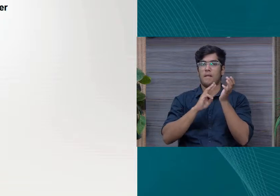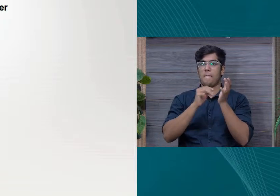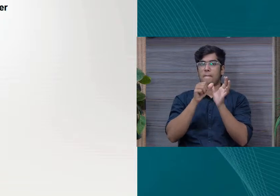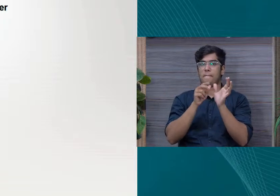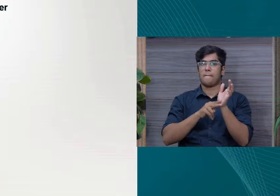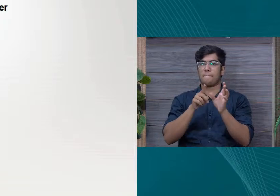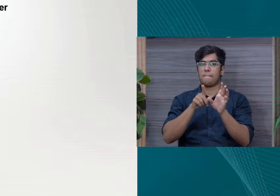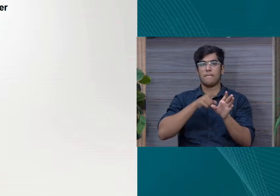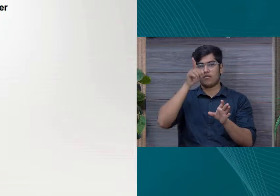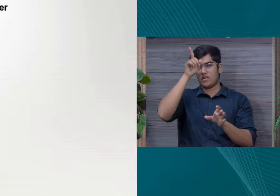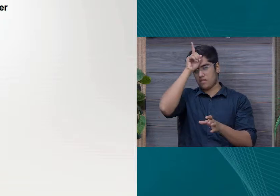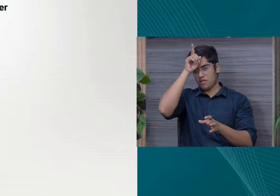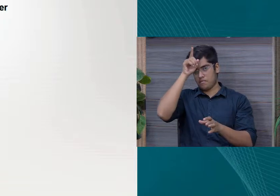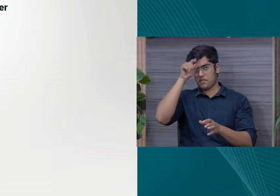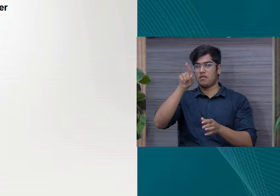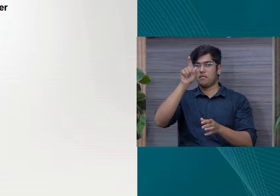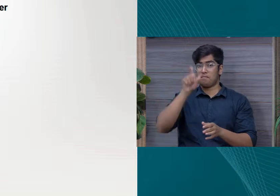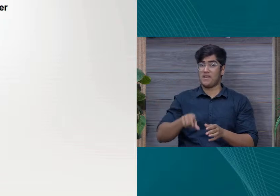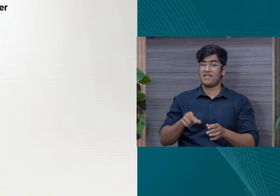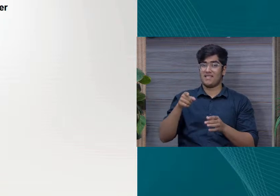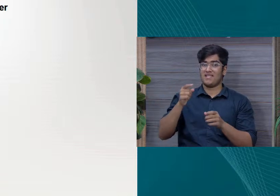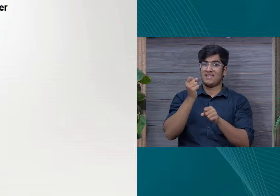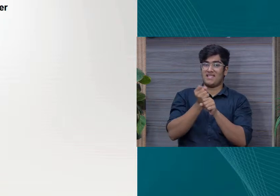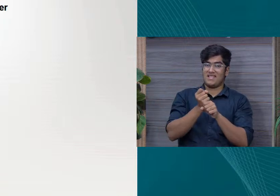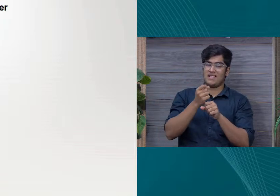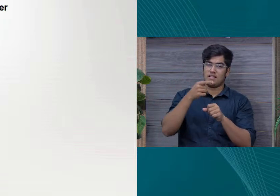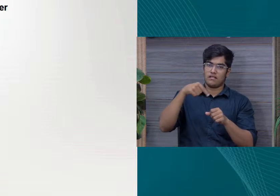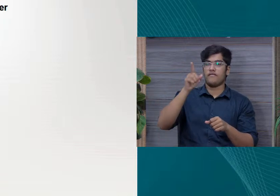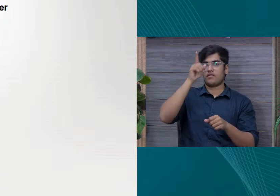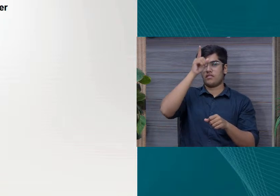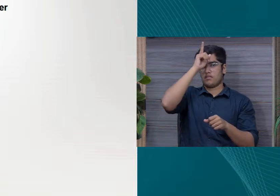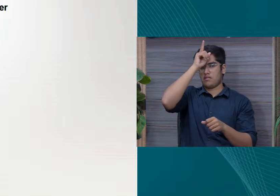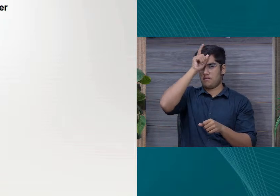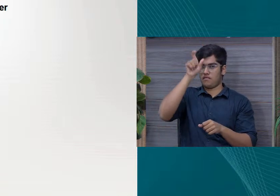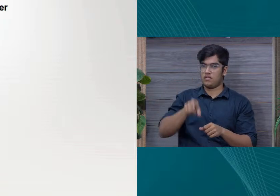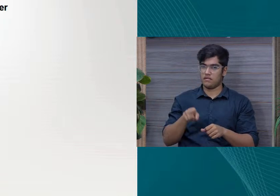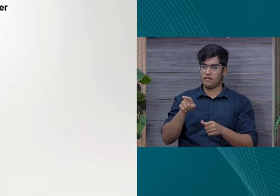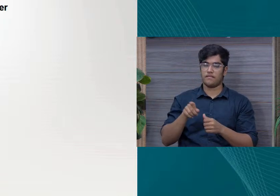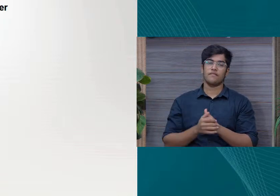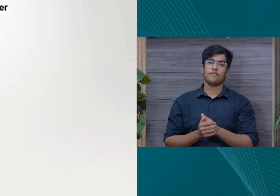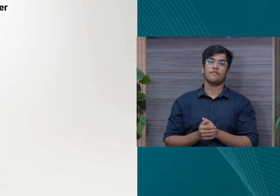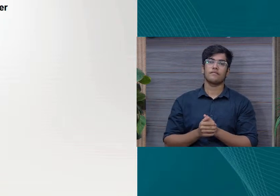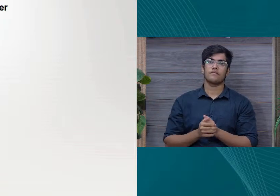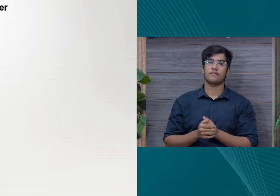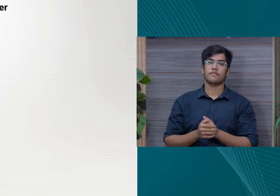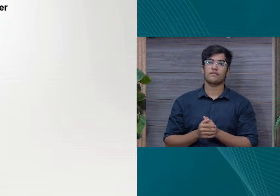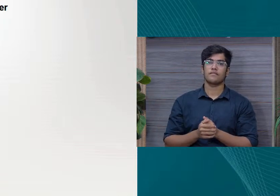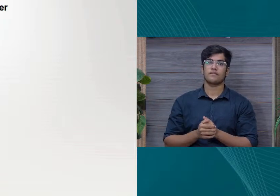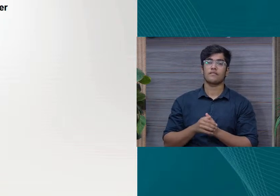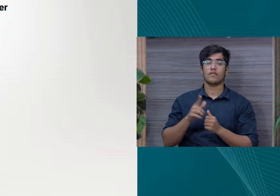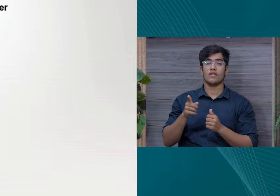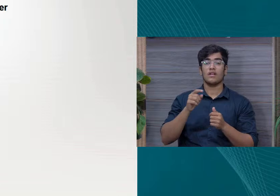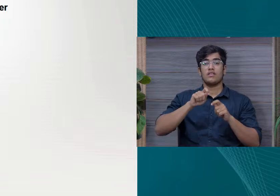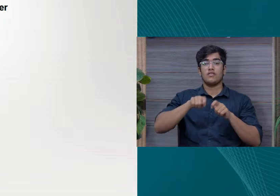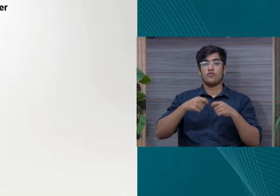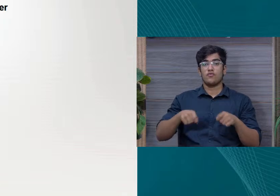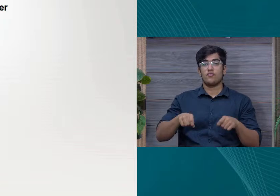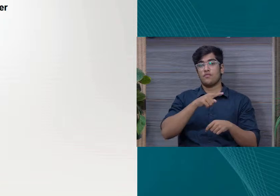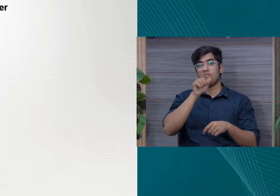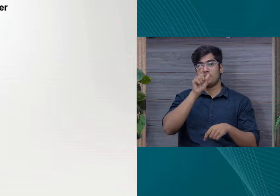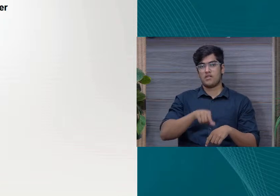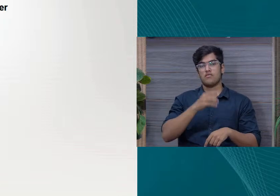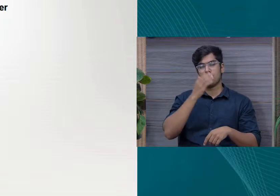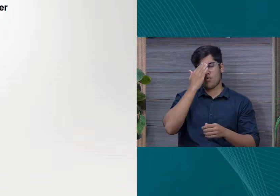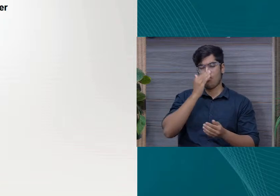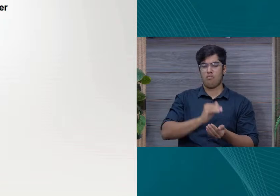Mr. Gessler, he is a German shoemaker. And the author knows the shoemaker from his